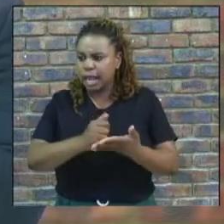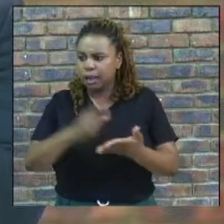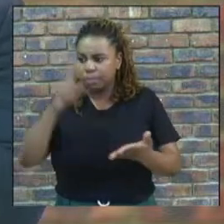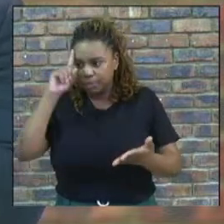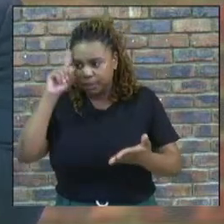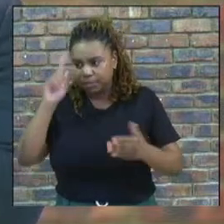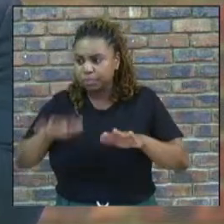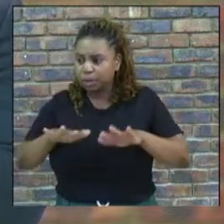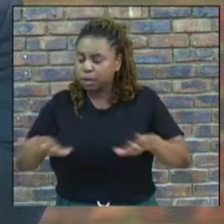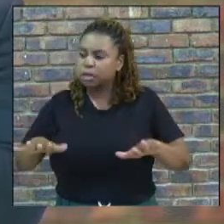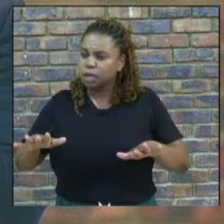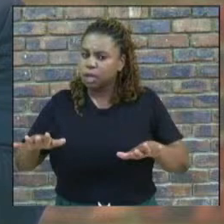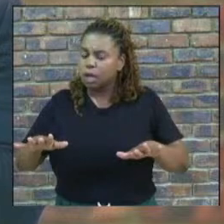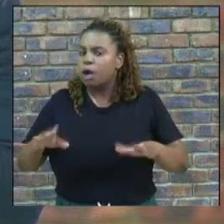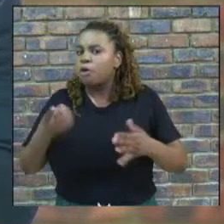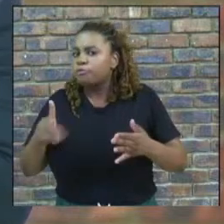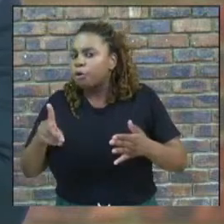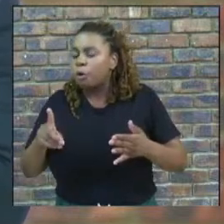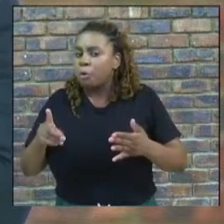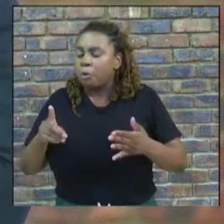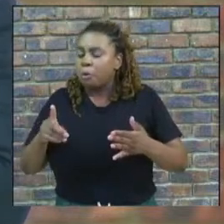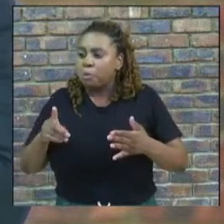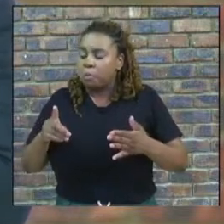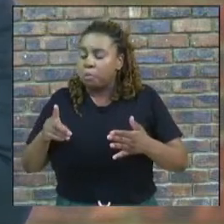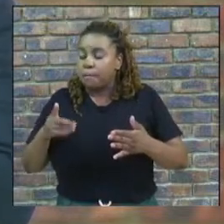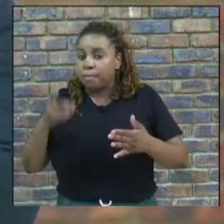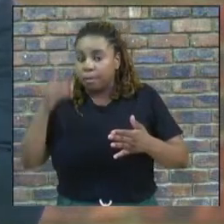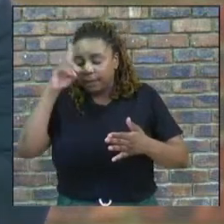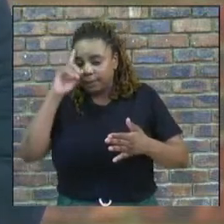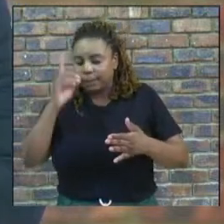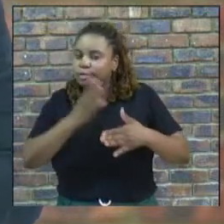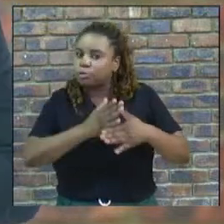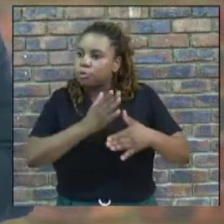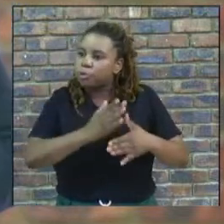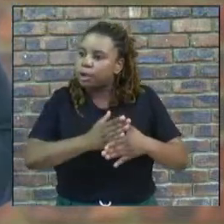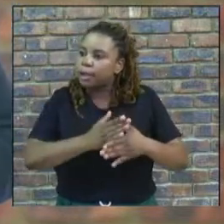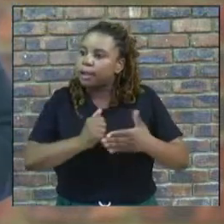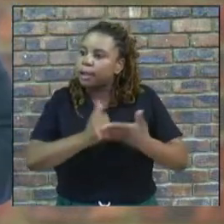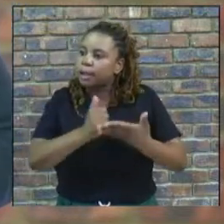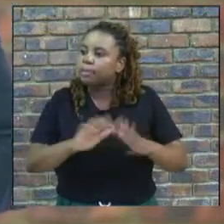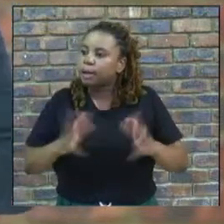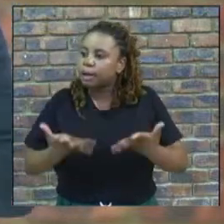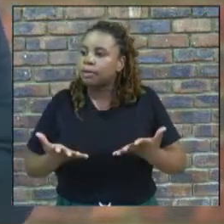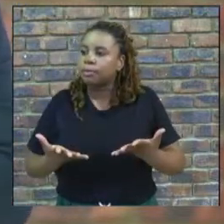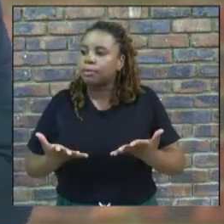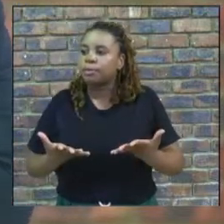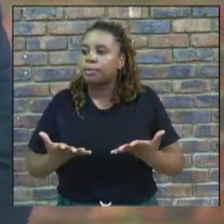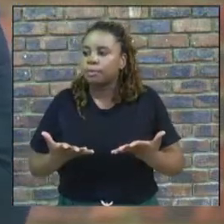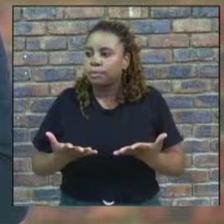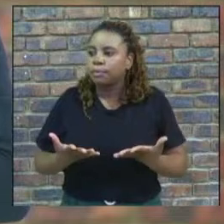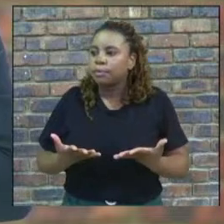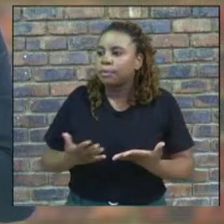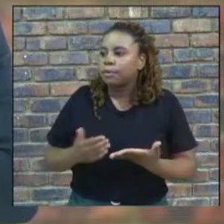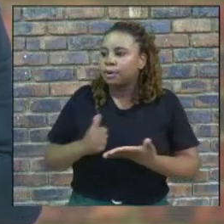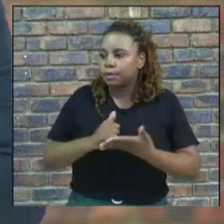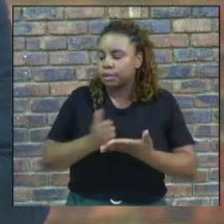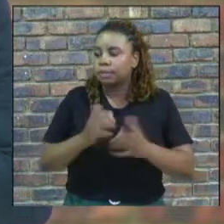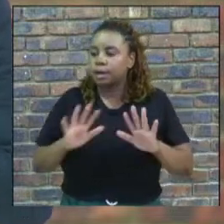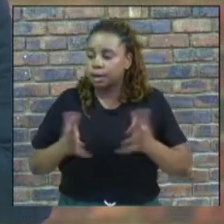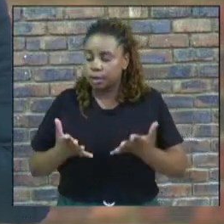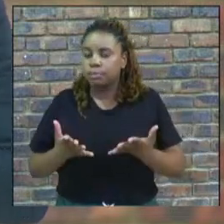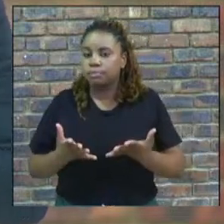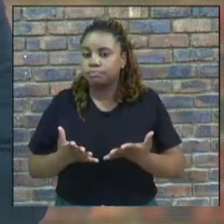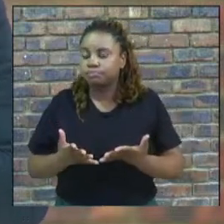a go participate more this bill, right? So what are the solutions that we're going to put in place as government?